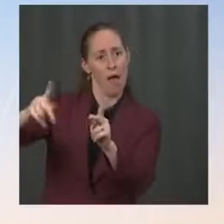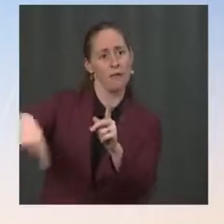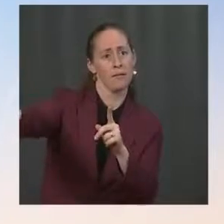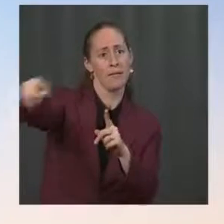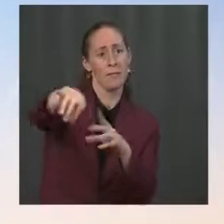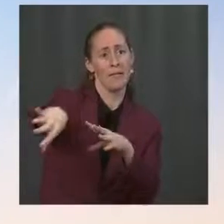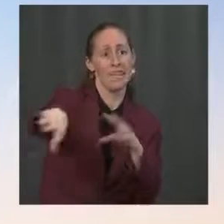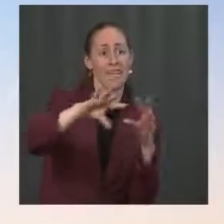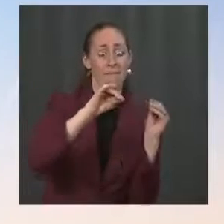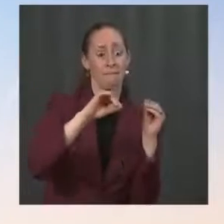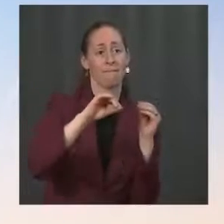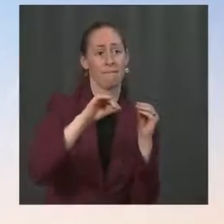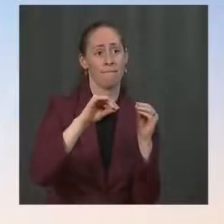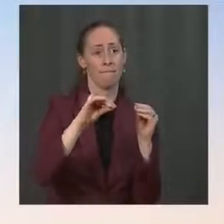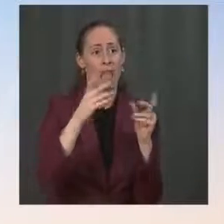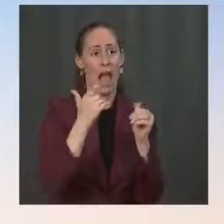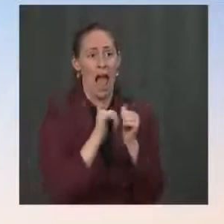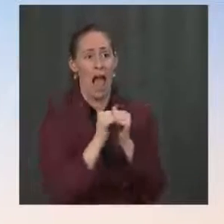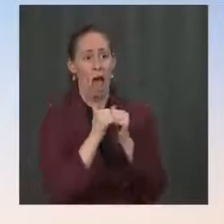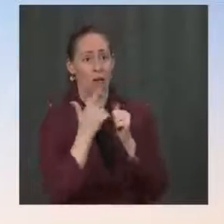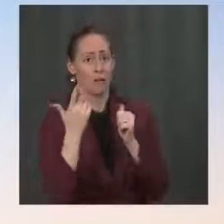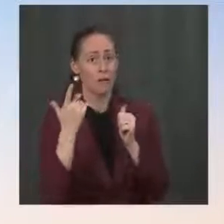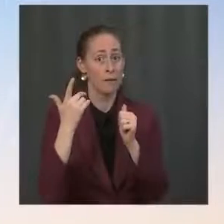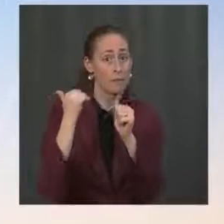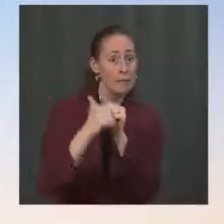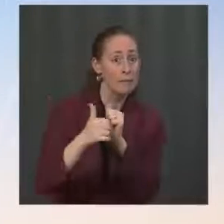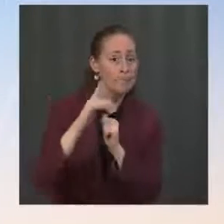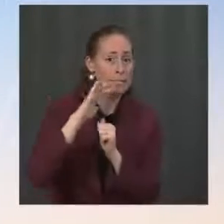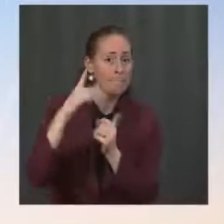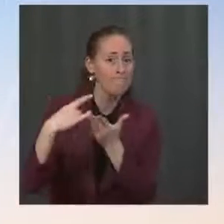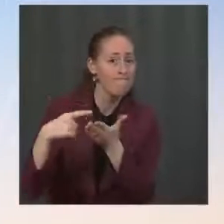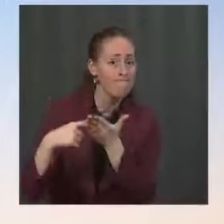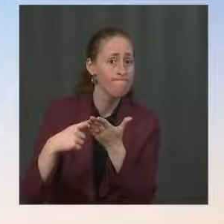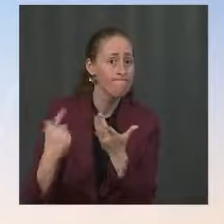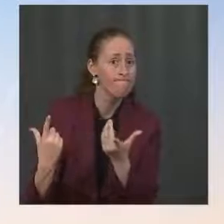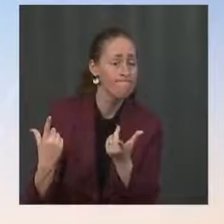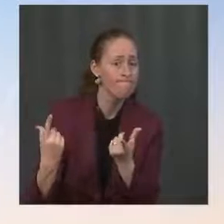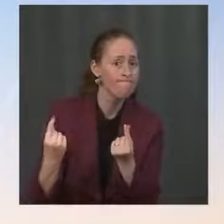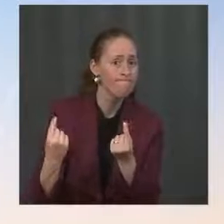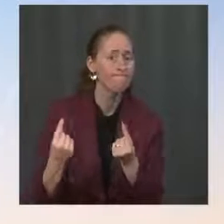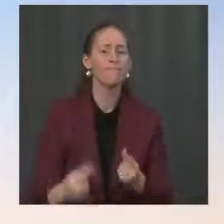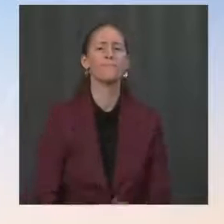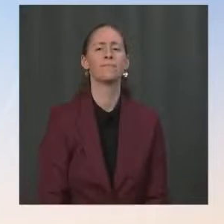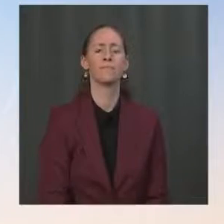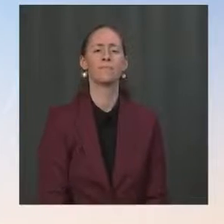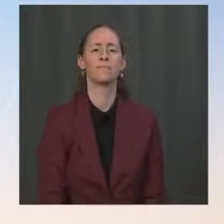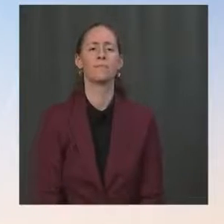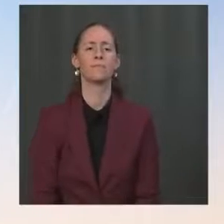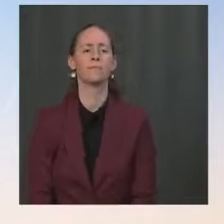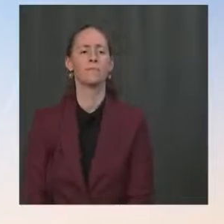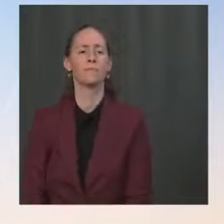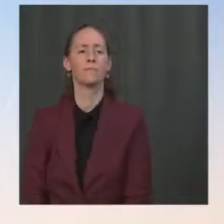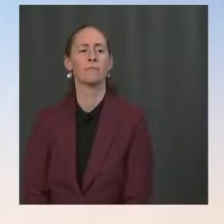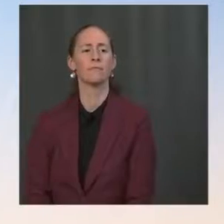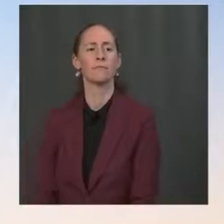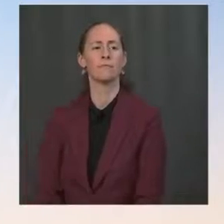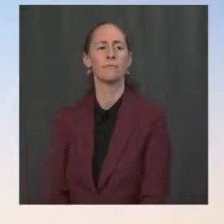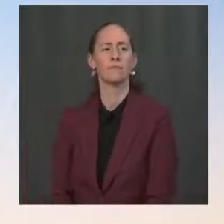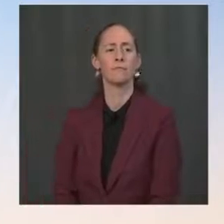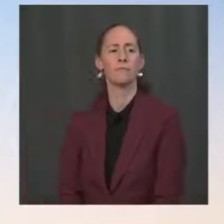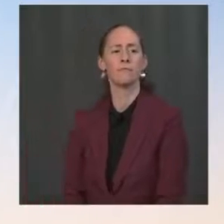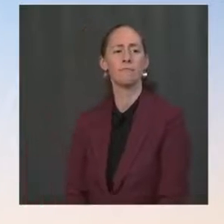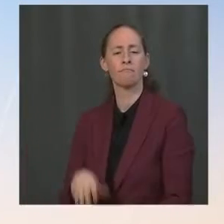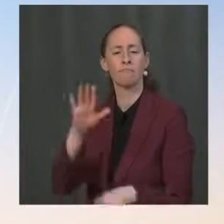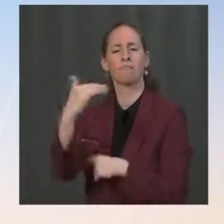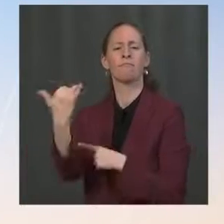Go ahead. Oh, go ahead, Shelby. Thanks. I just have two for you. This morning, Kirby tweeted that the evacuation operations in